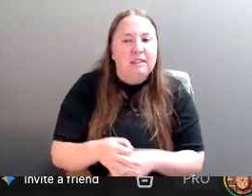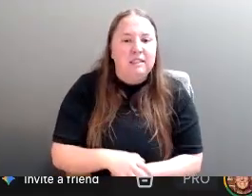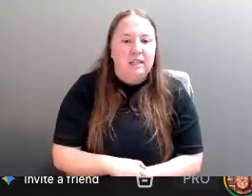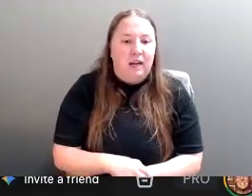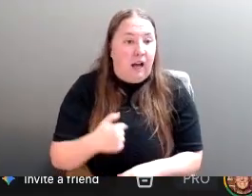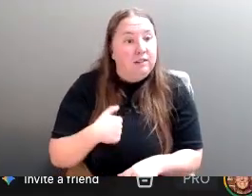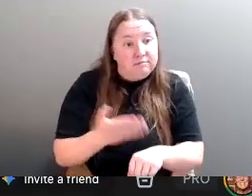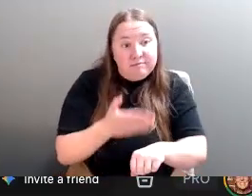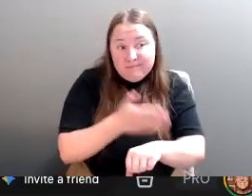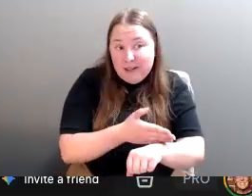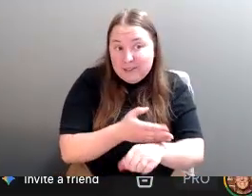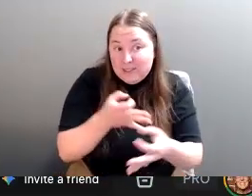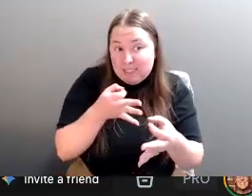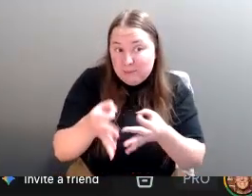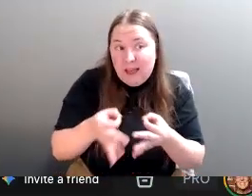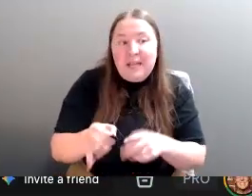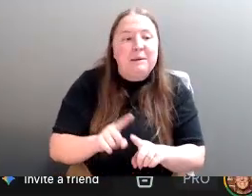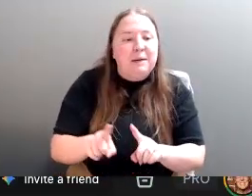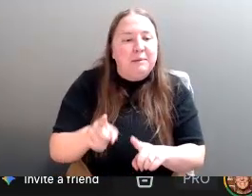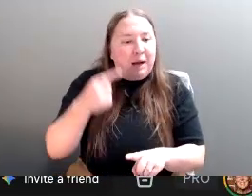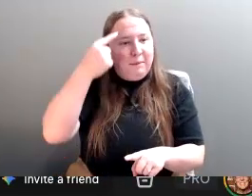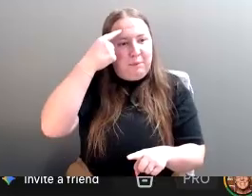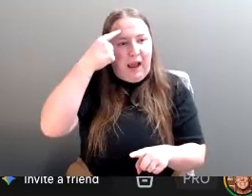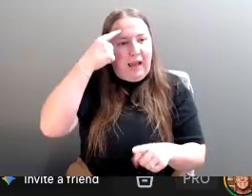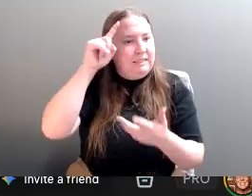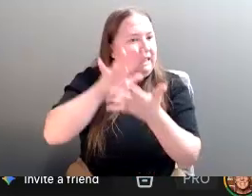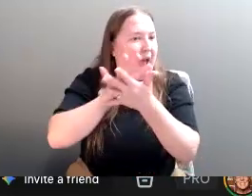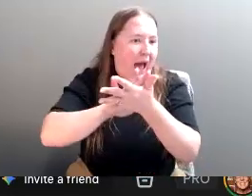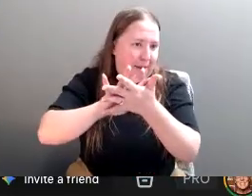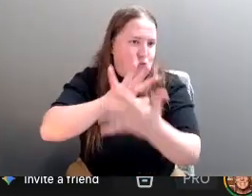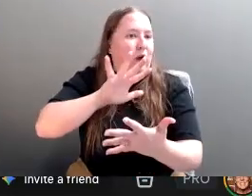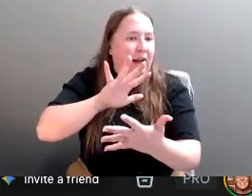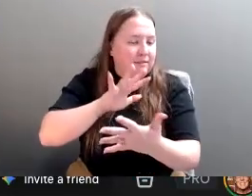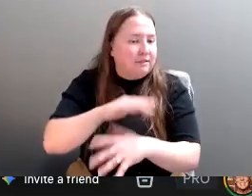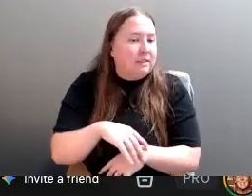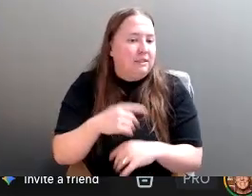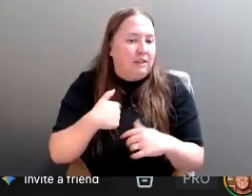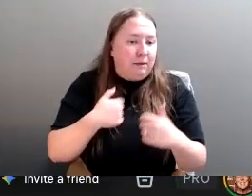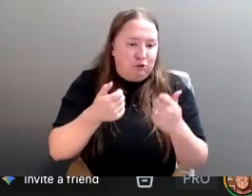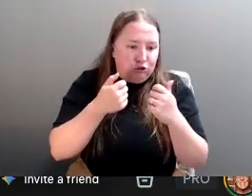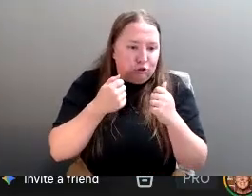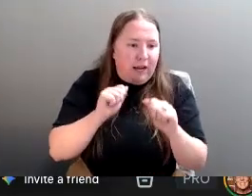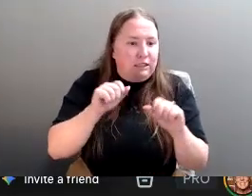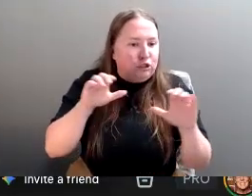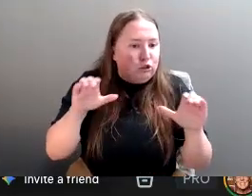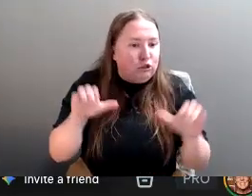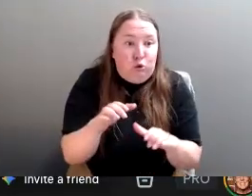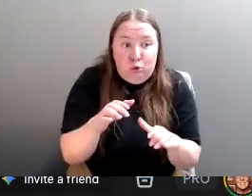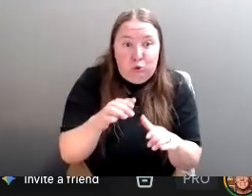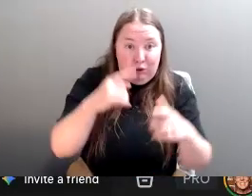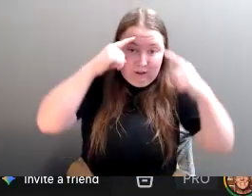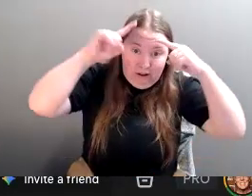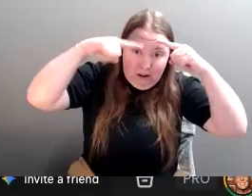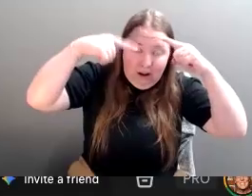I've gotten better to explain it. But basically, my brain is very abstract, and sometimes like what I'm trying to do procedurally, I'm not able to